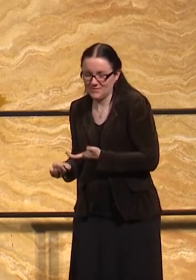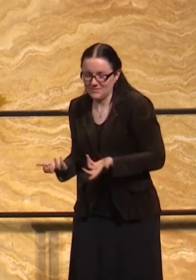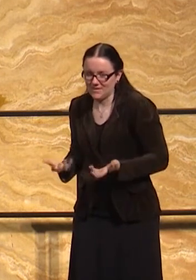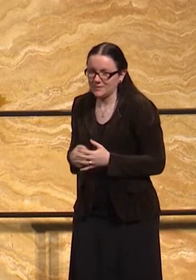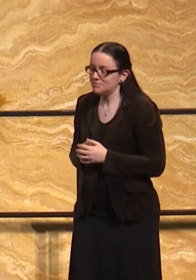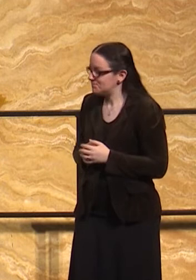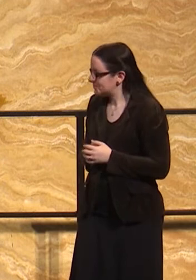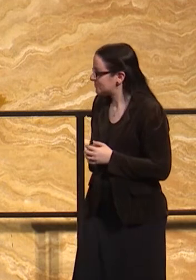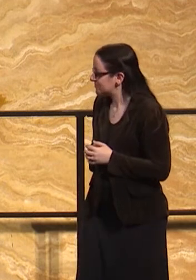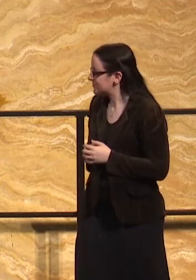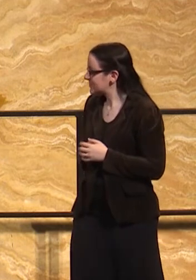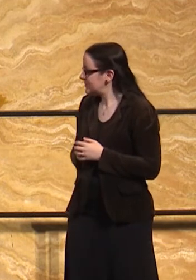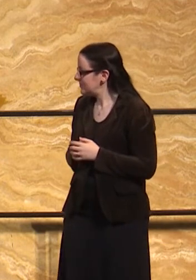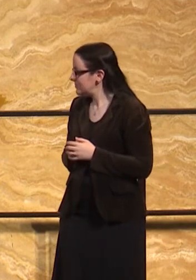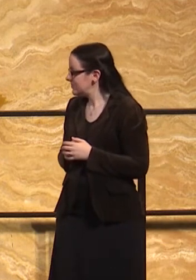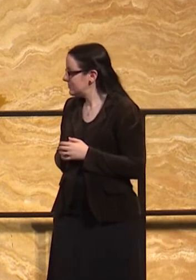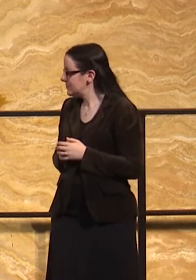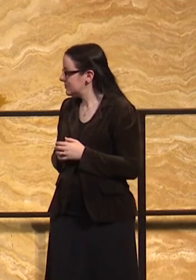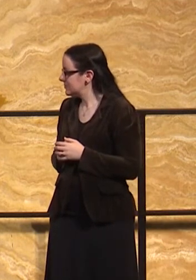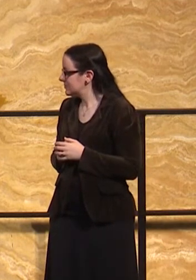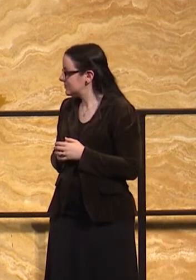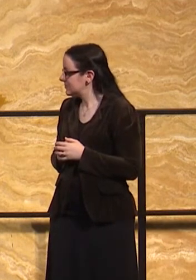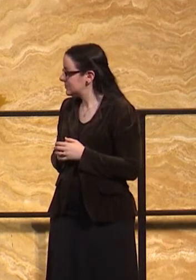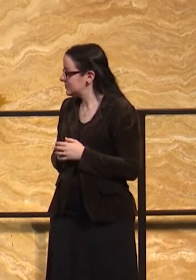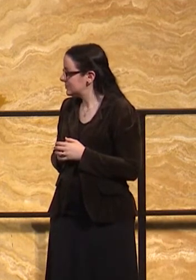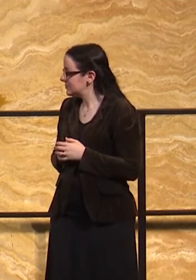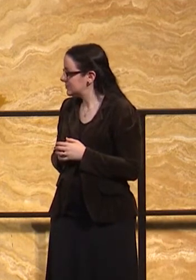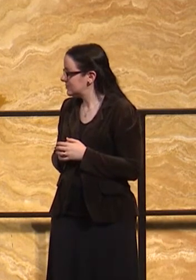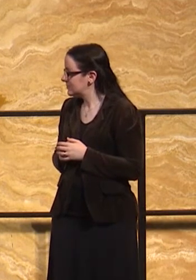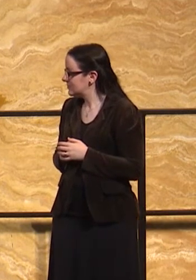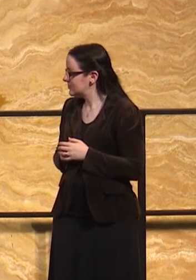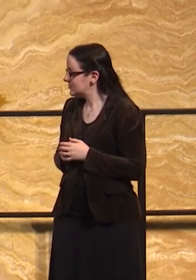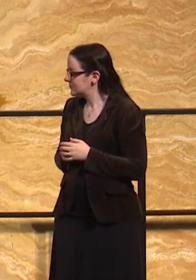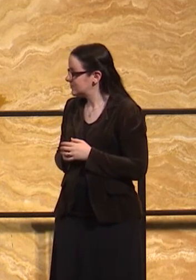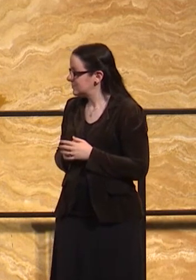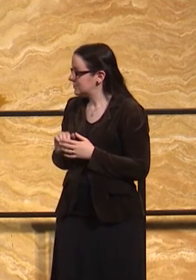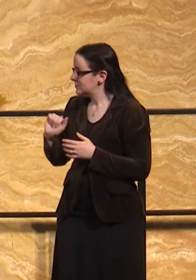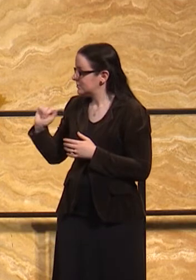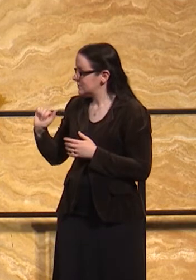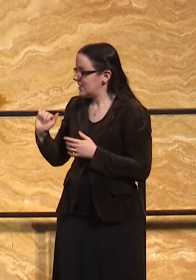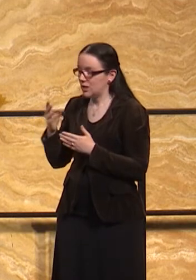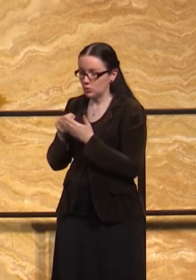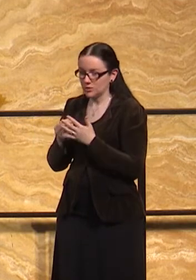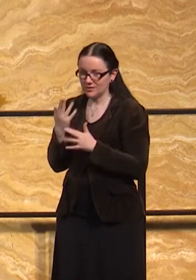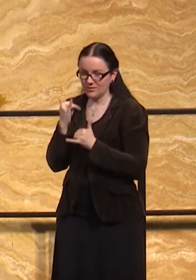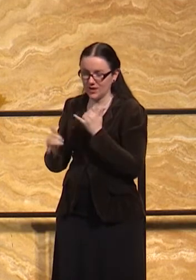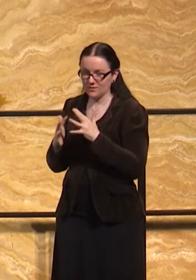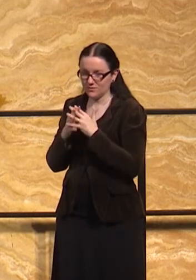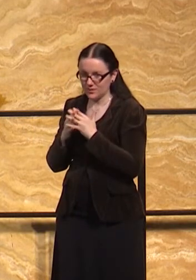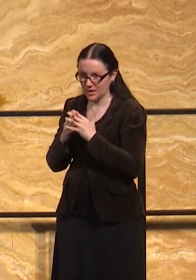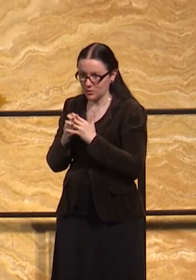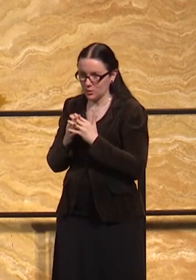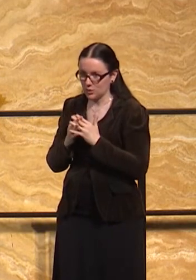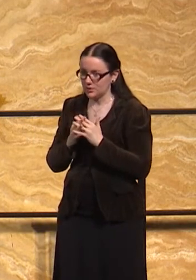I think that when you look at the success of Timor, there were valuable internal dimensions to this. Like you said, you had